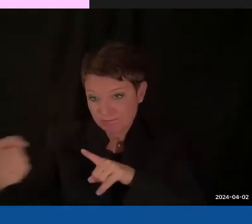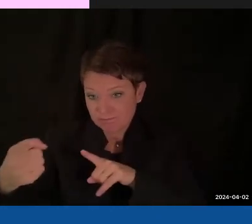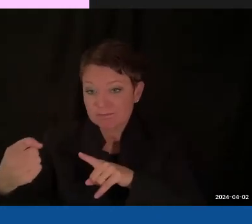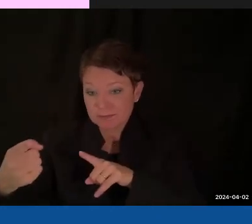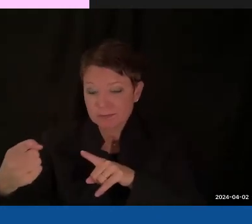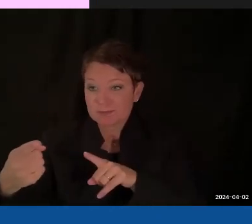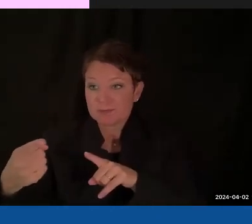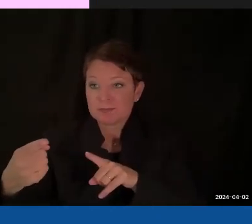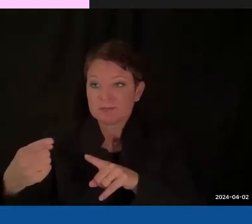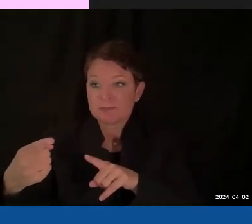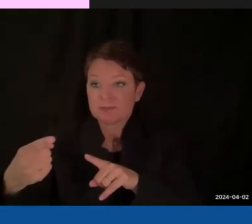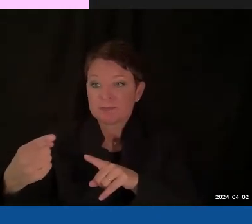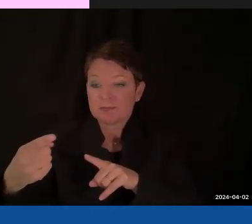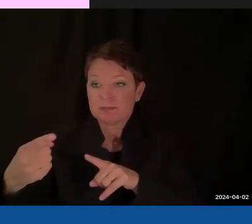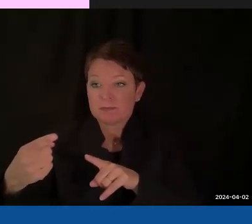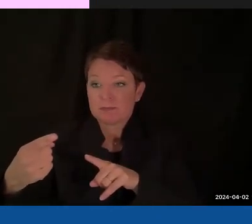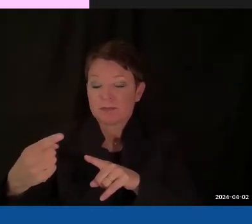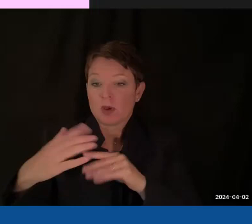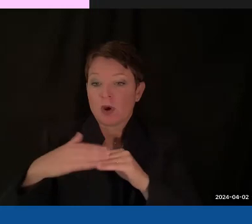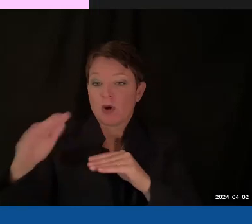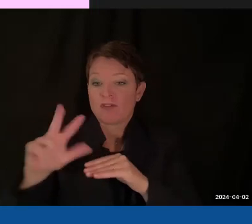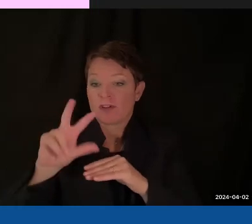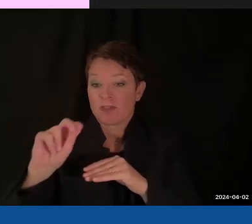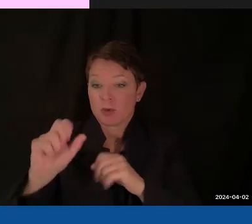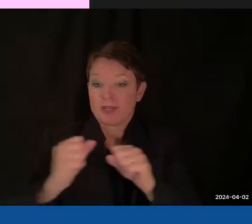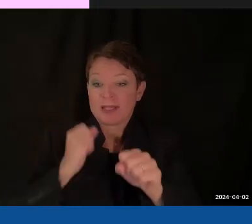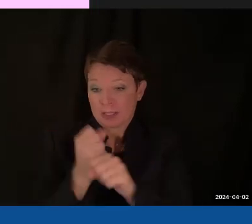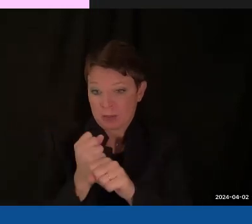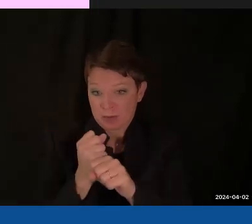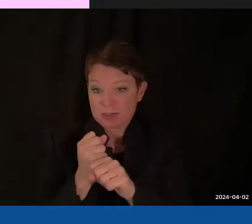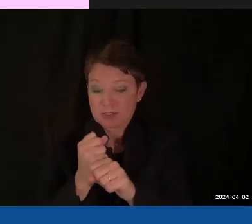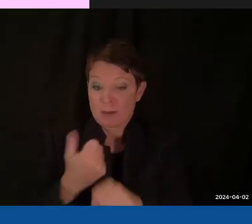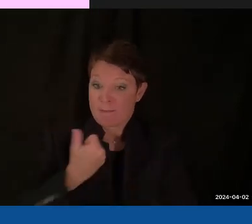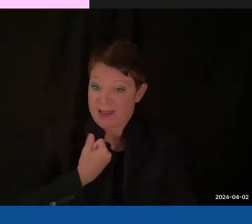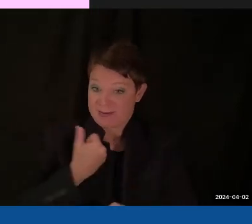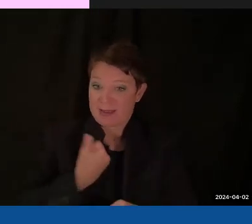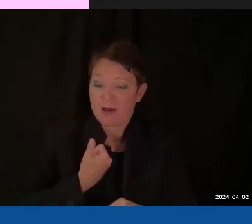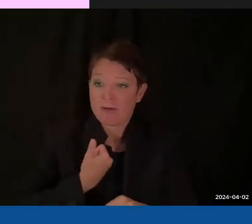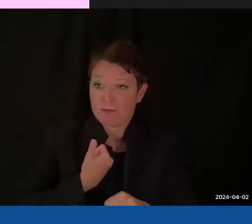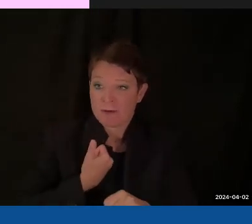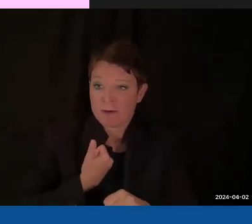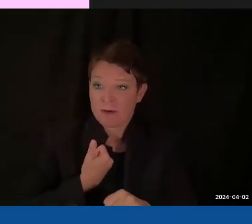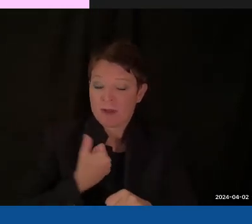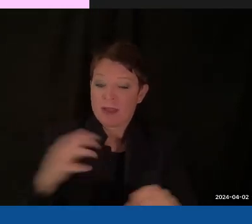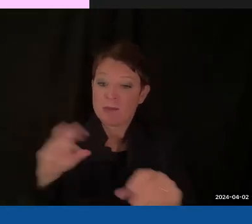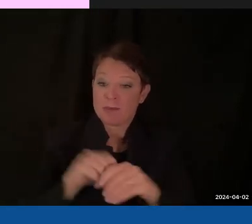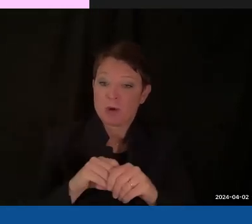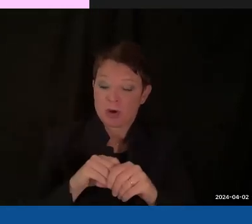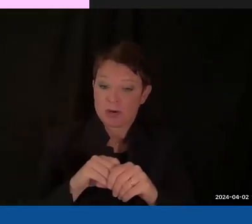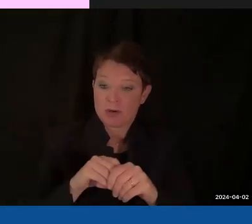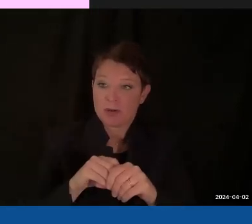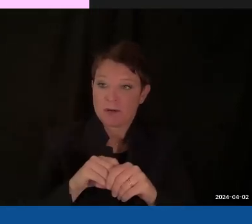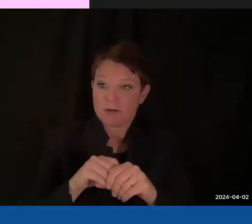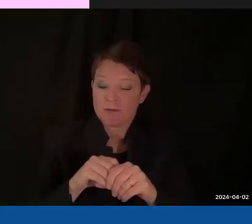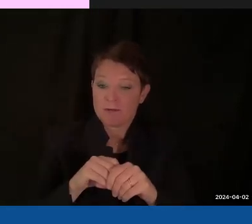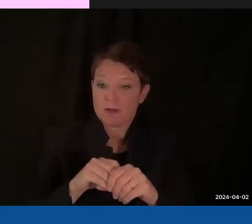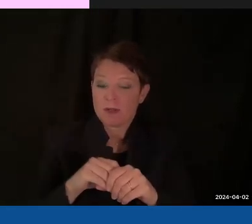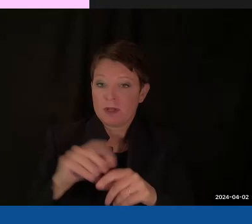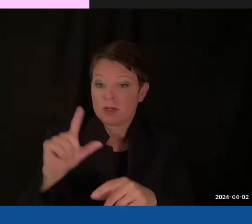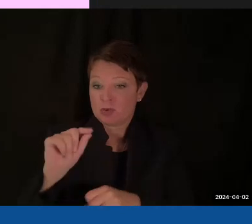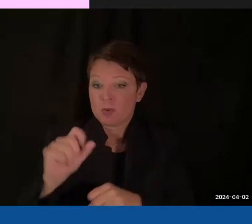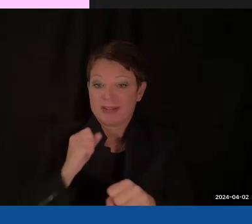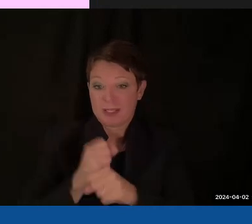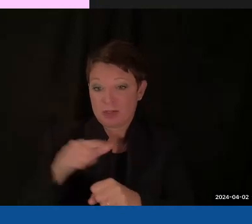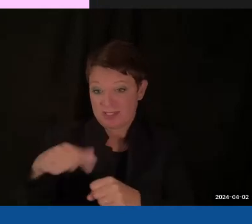and for over 30 plus years. I myself have been a part of Langen for 20 years